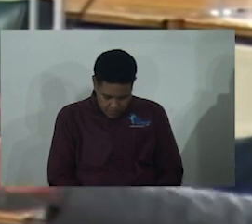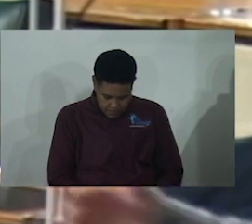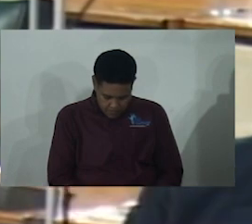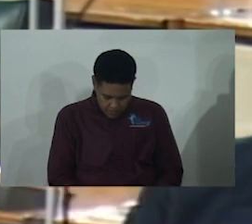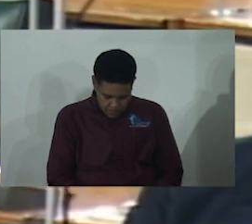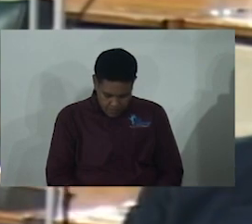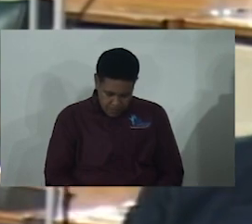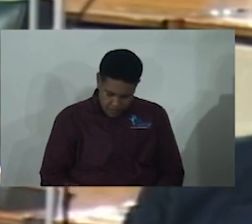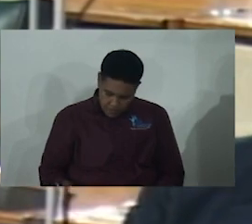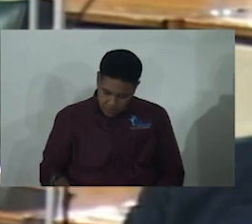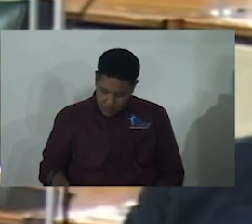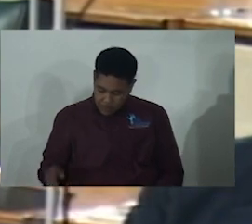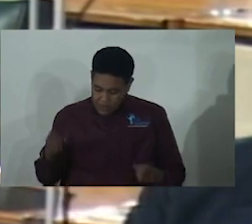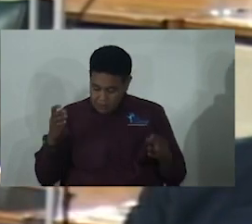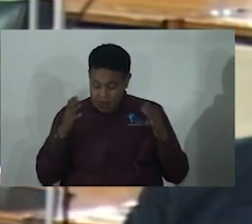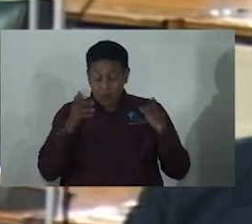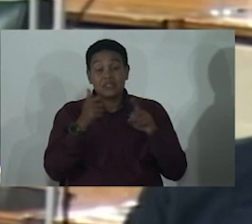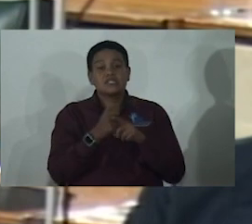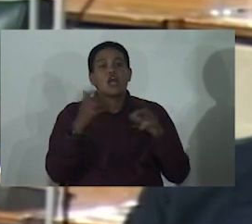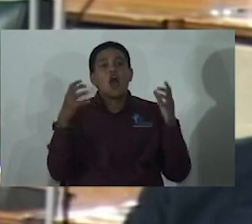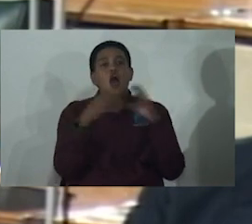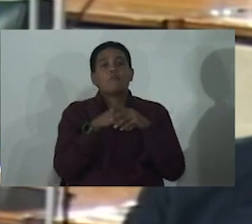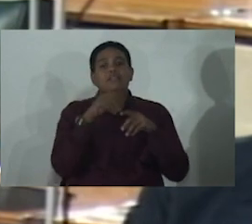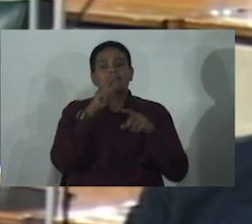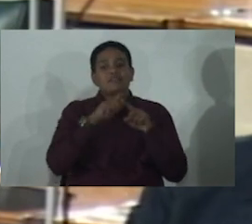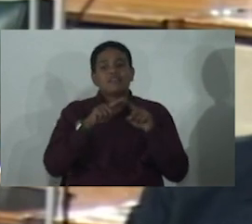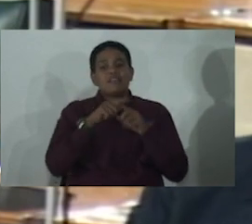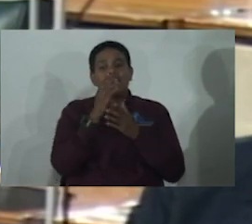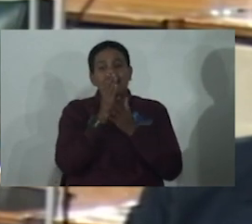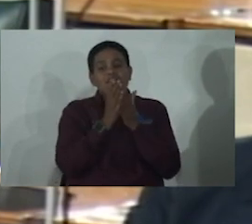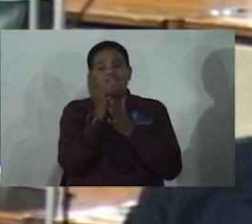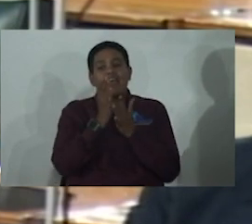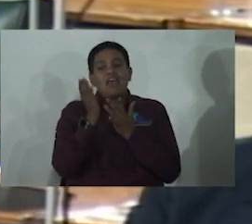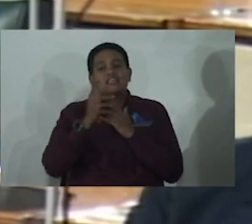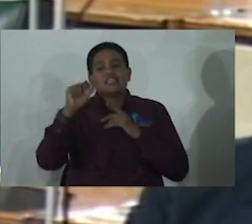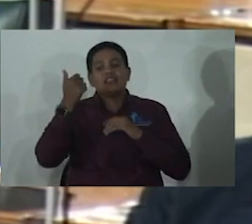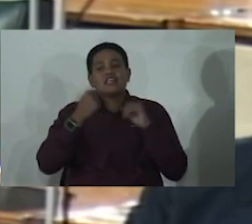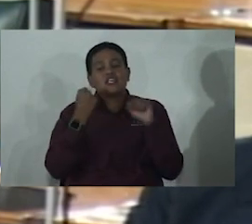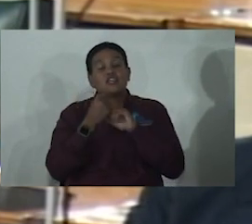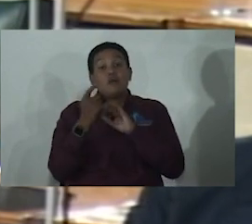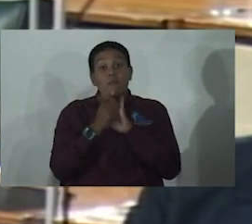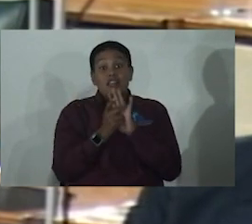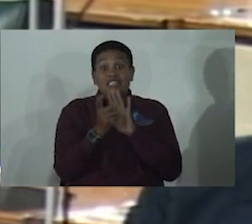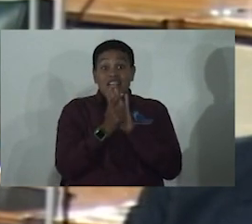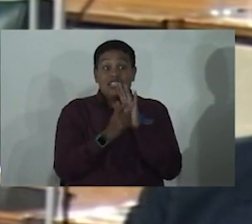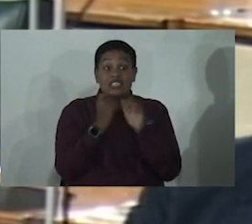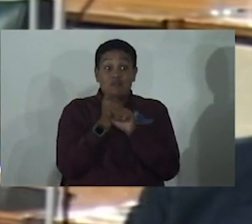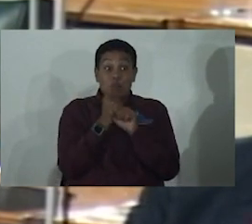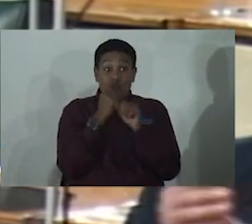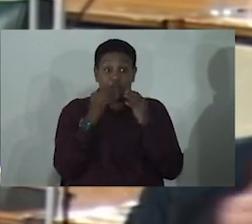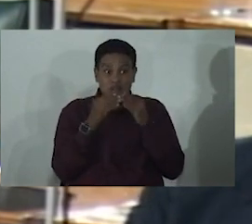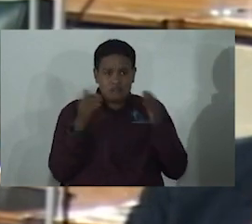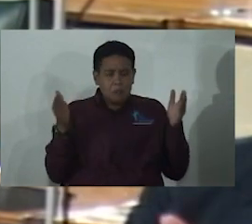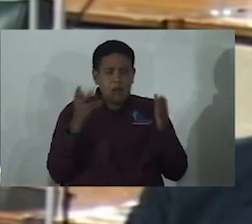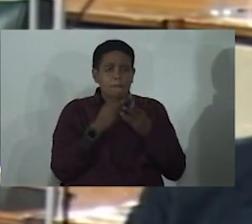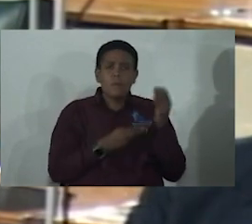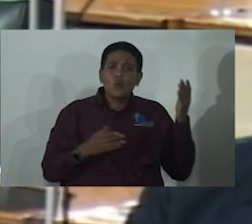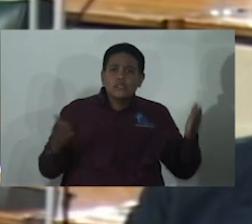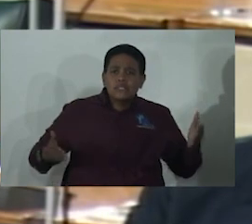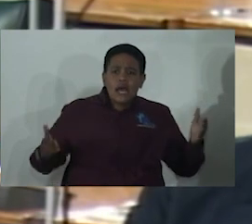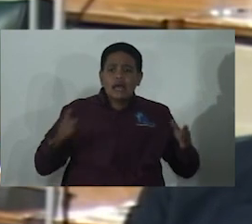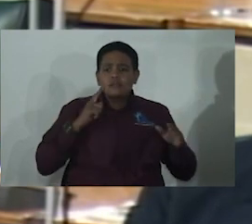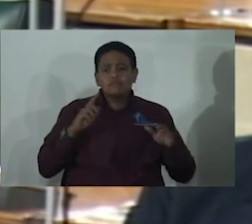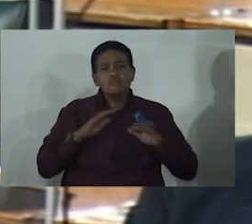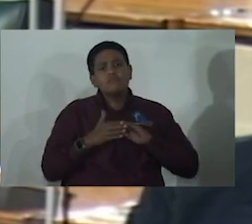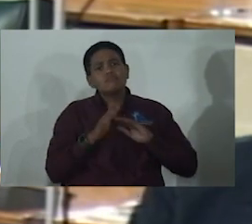least of a phase of over 10 years of policy and legislative work that has spanned us being on both sides of